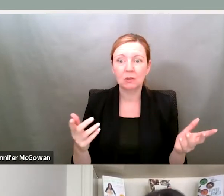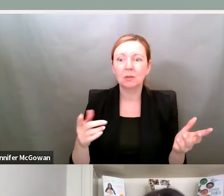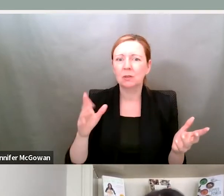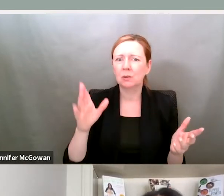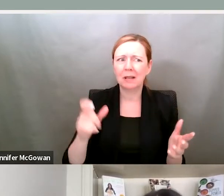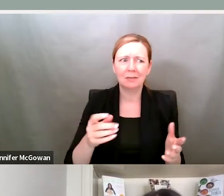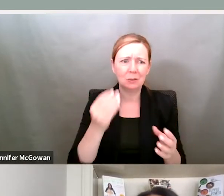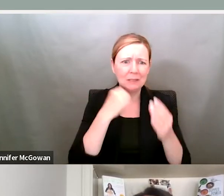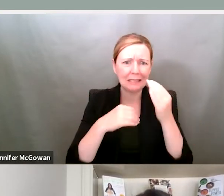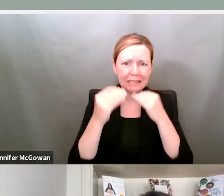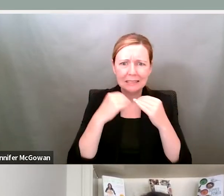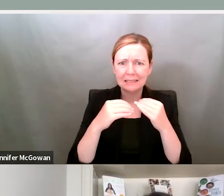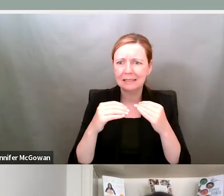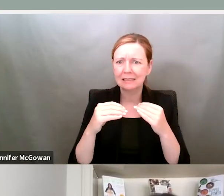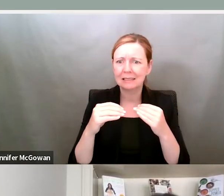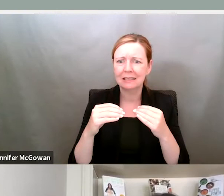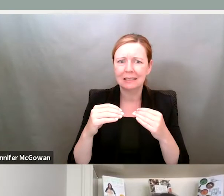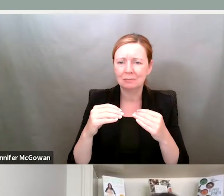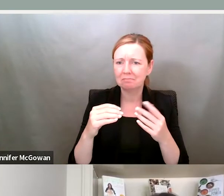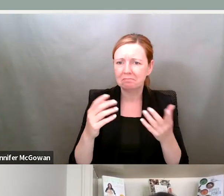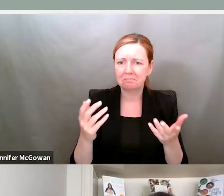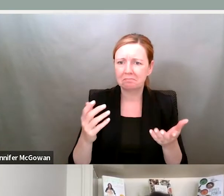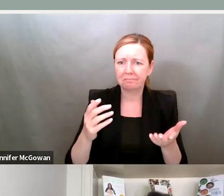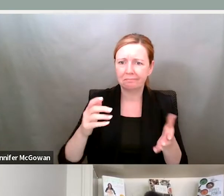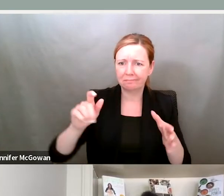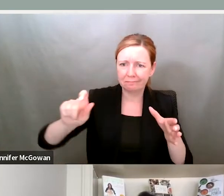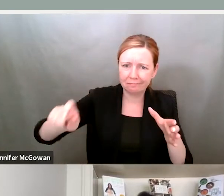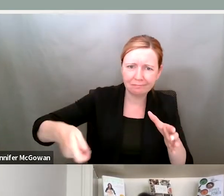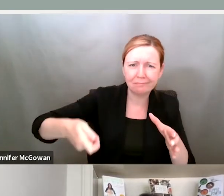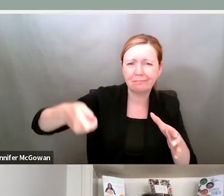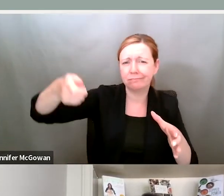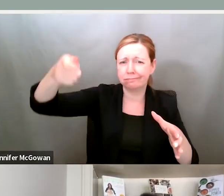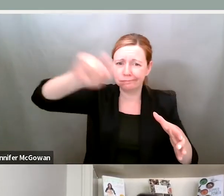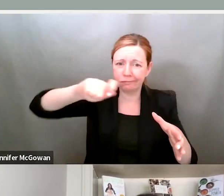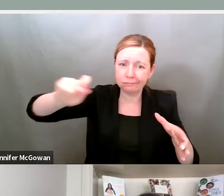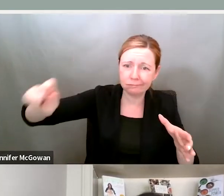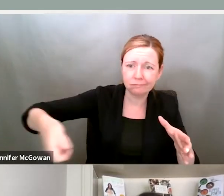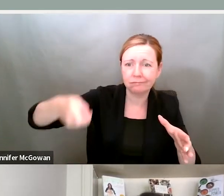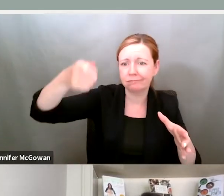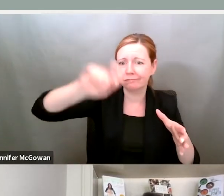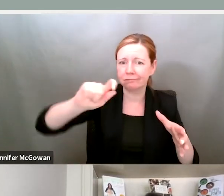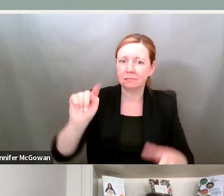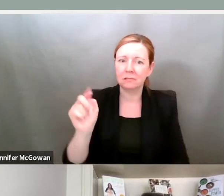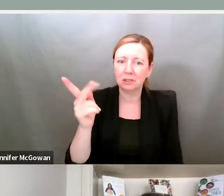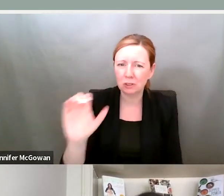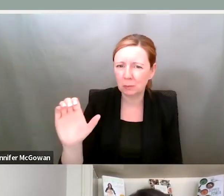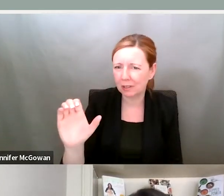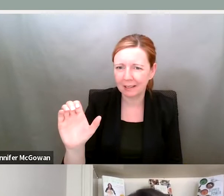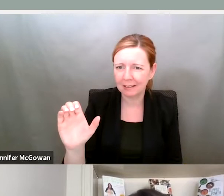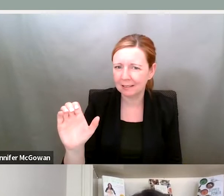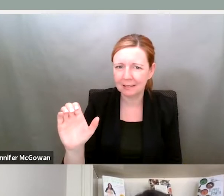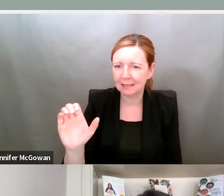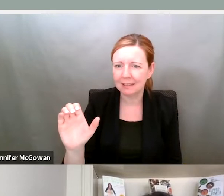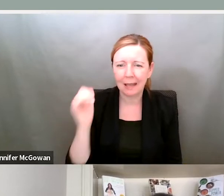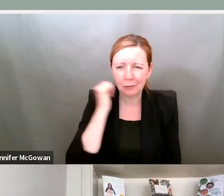ingest every day, probably a good heaping, huge tablespoon, if not two, of turmeric